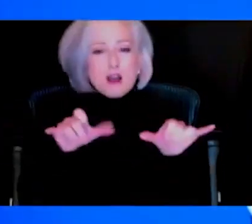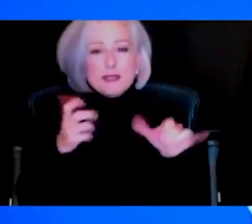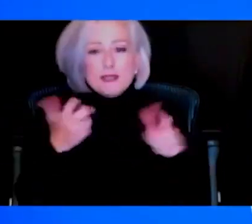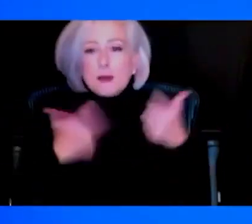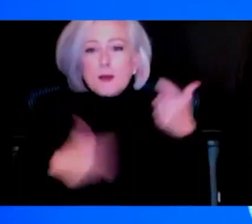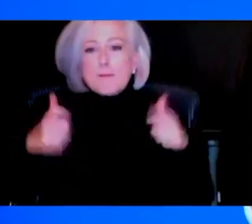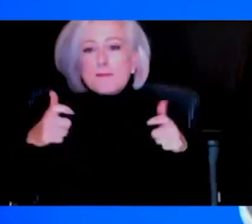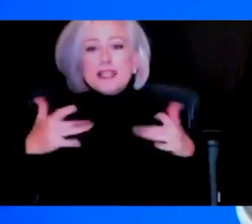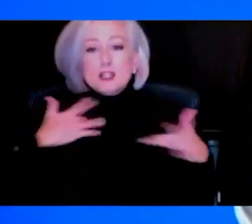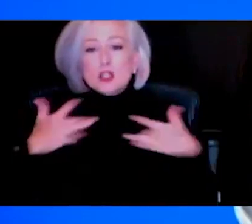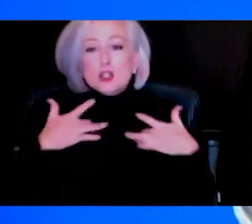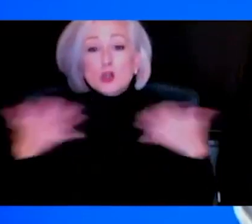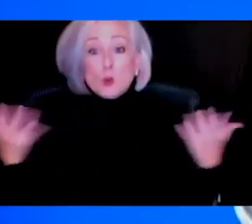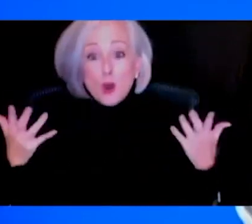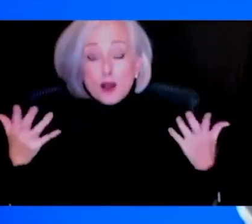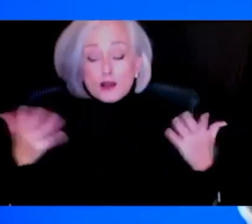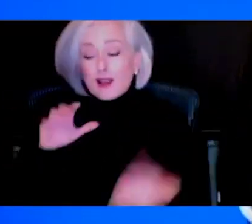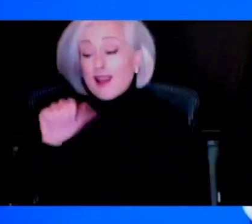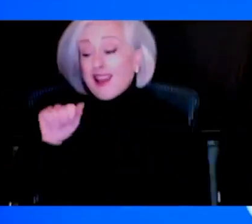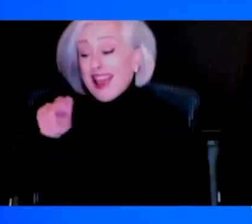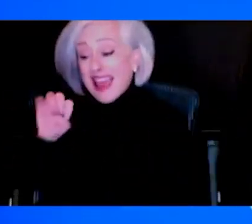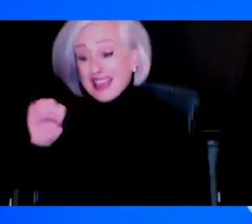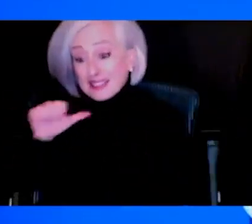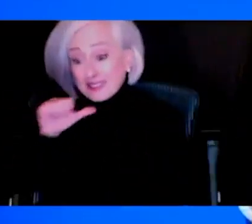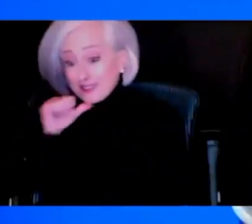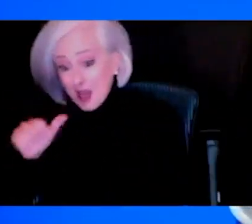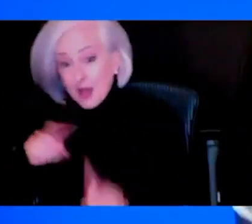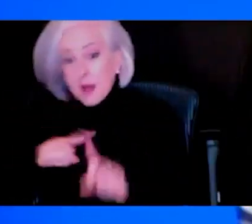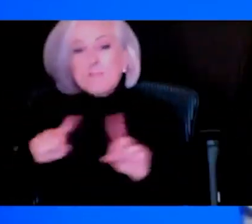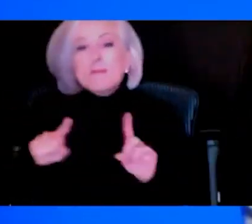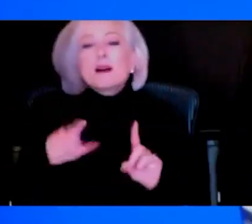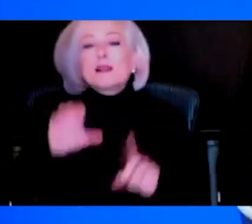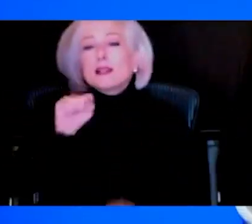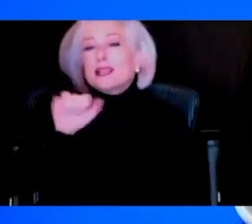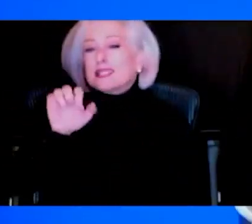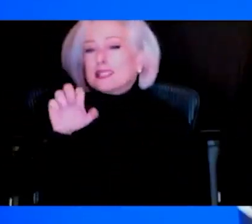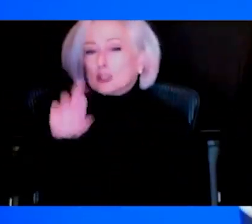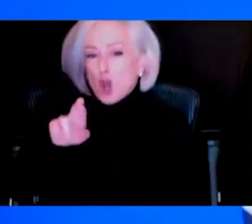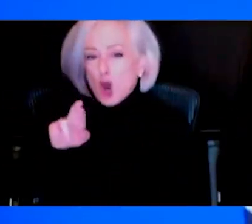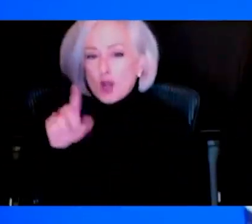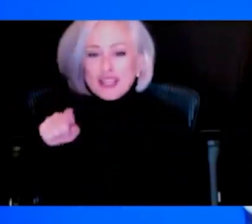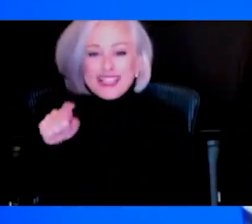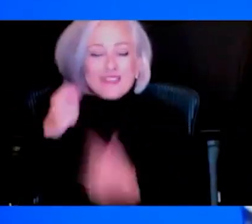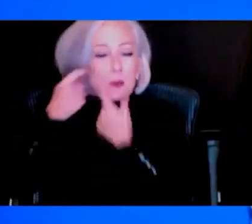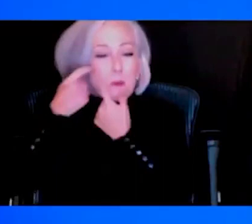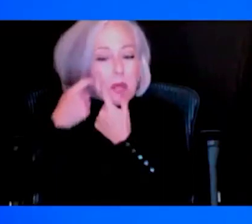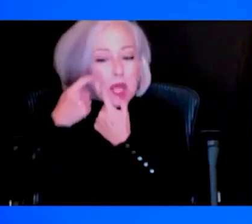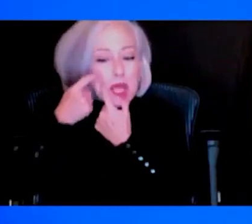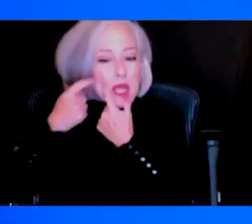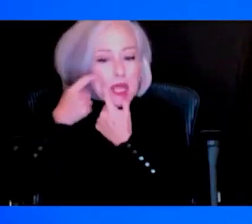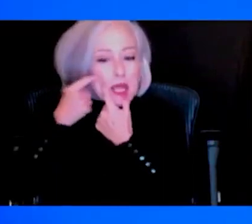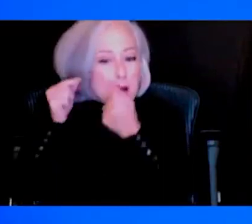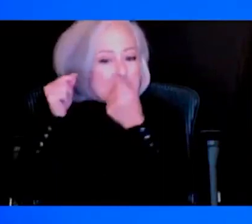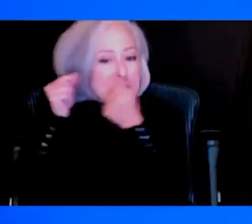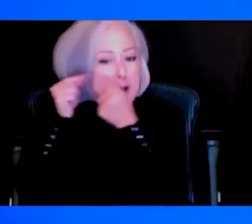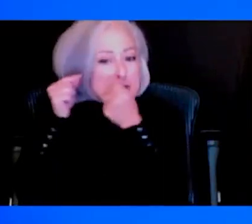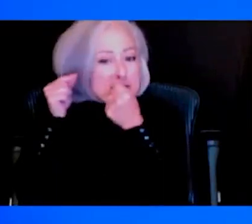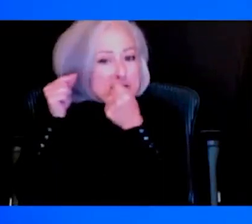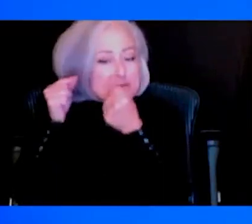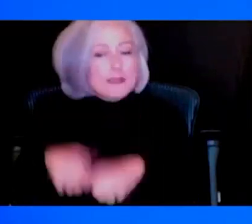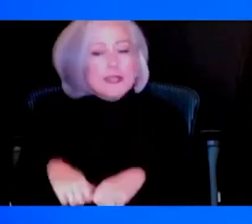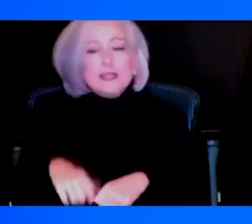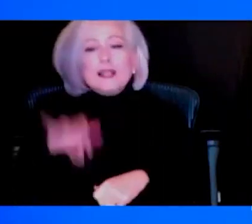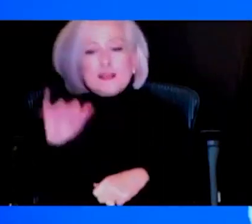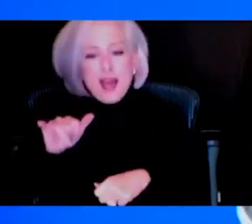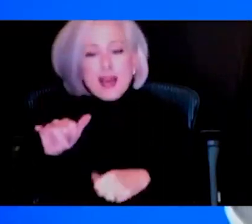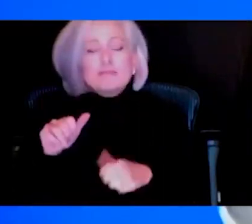not the acne, but the scarring you get from acne. So picking, popping your pimples, anything like that, it's going to increase inflammation